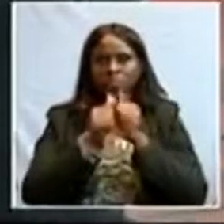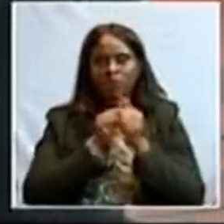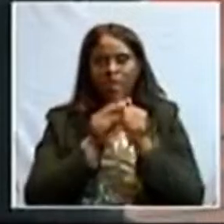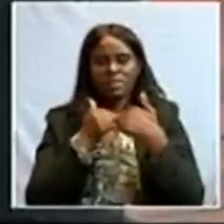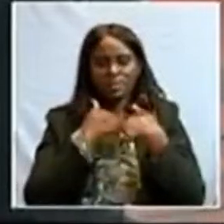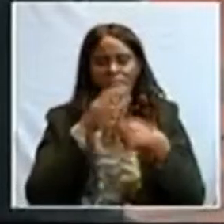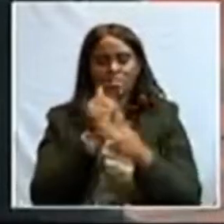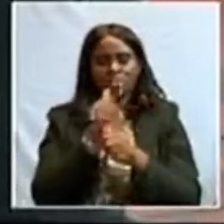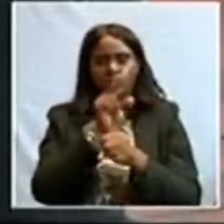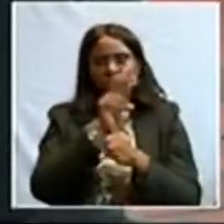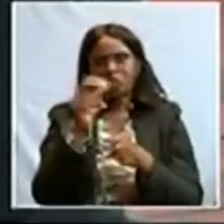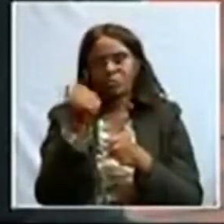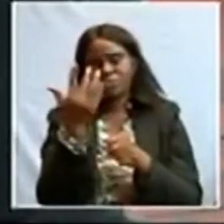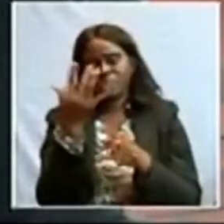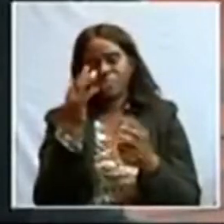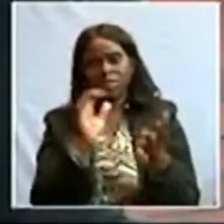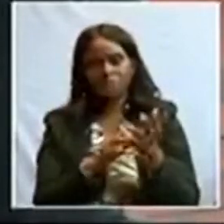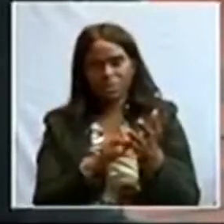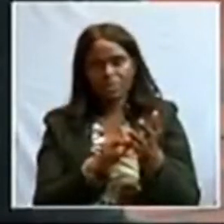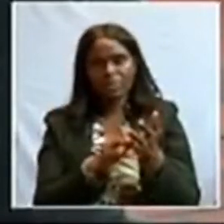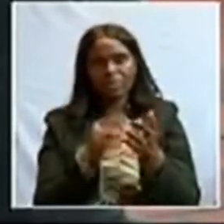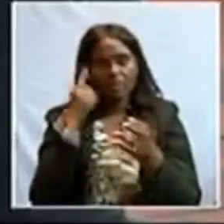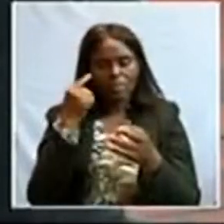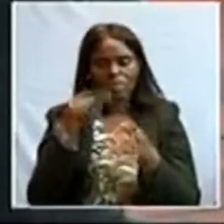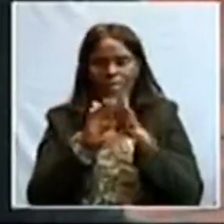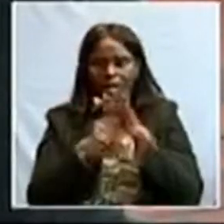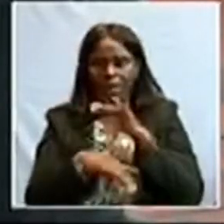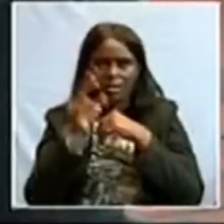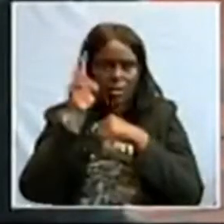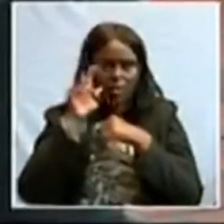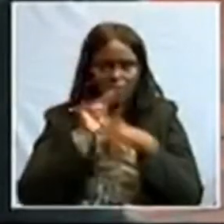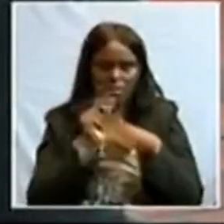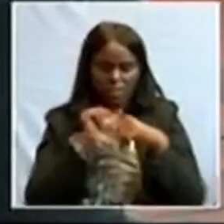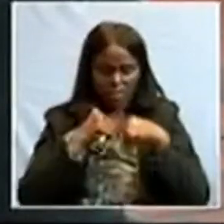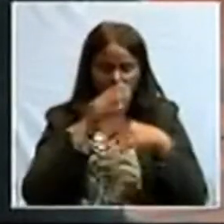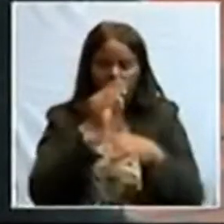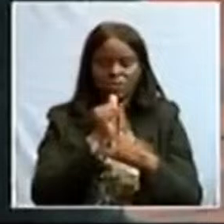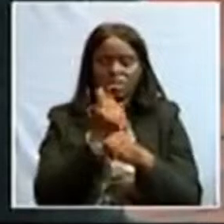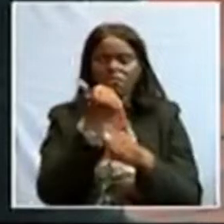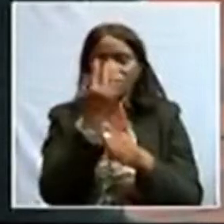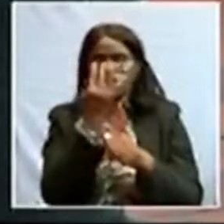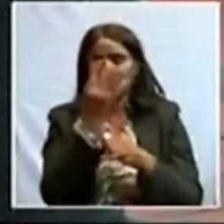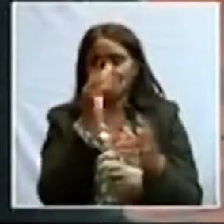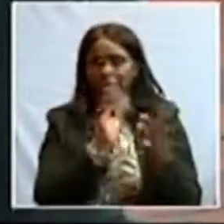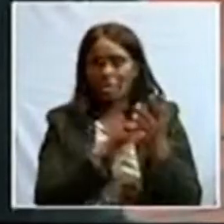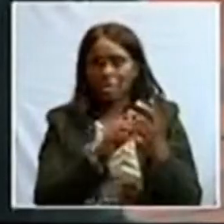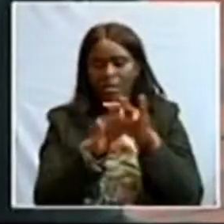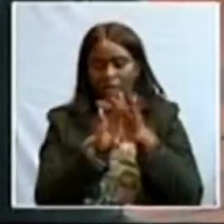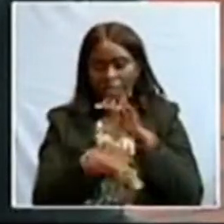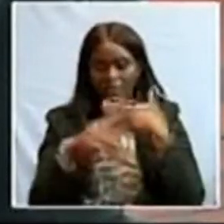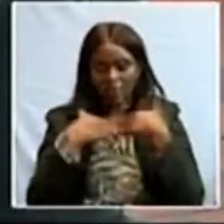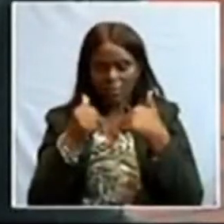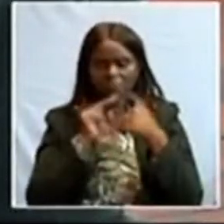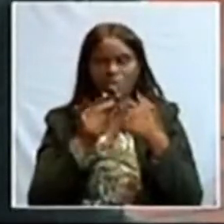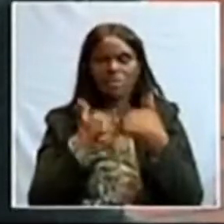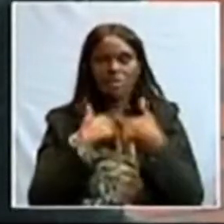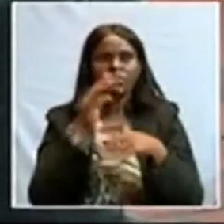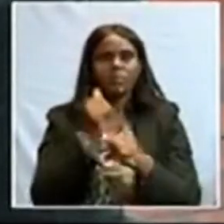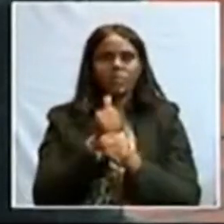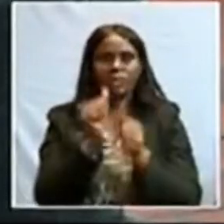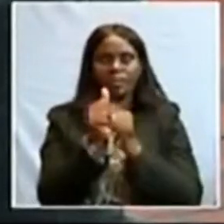received 215,000. Then under archive, we have received 14,000. Then under health, we have received